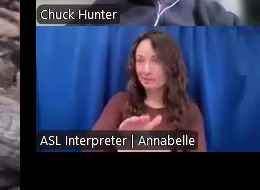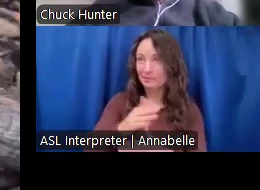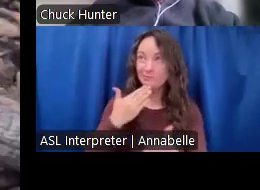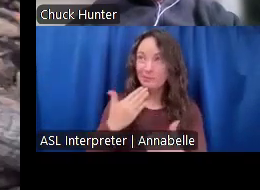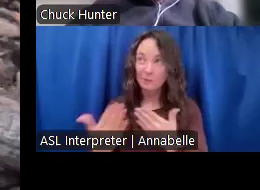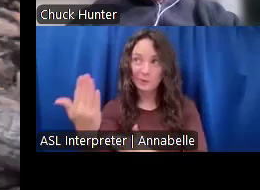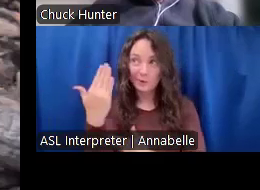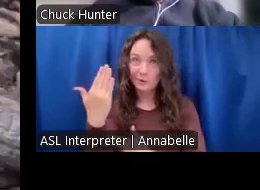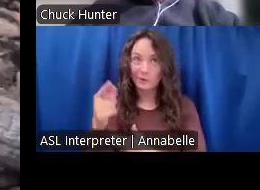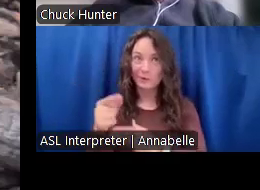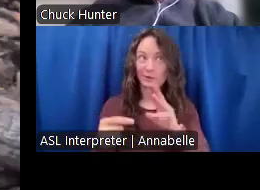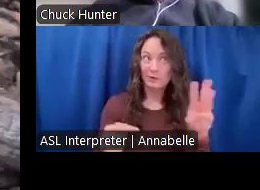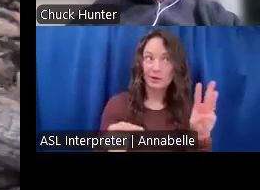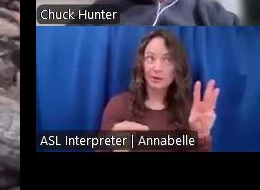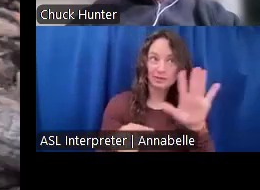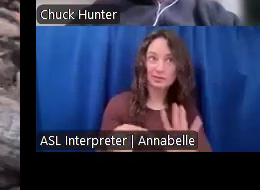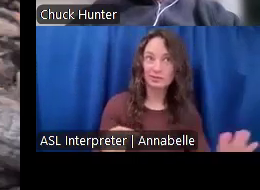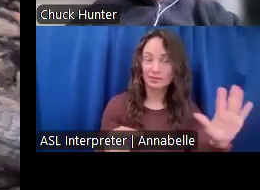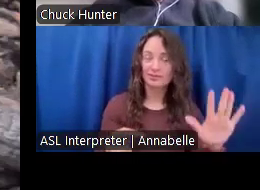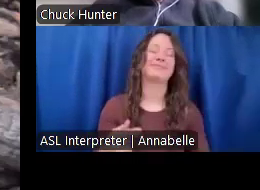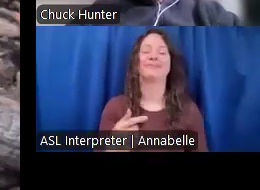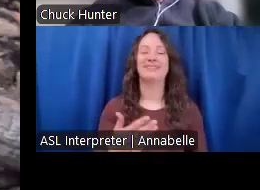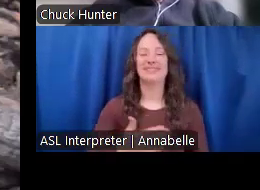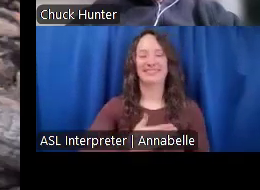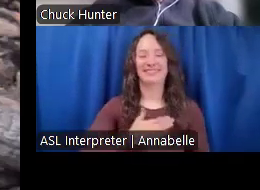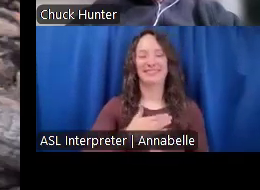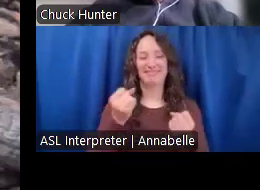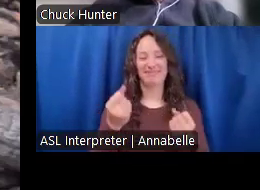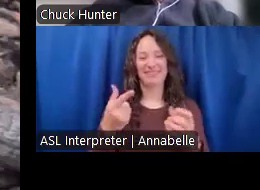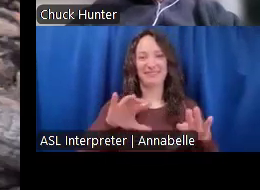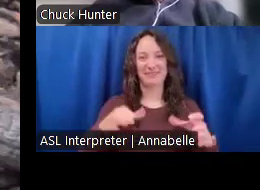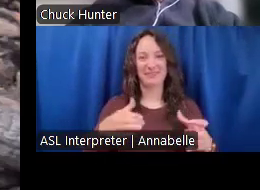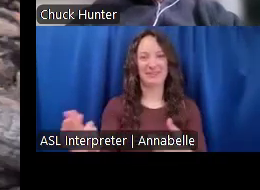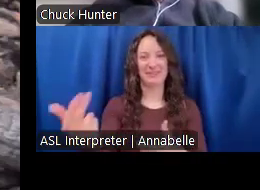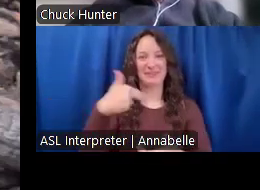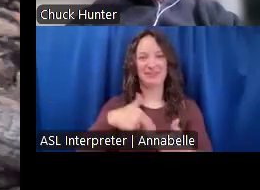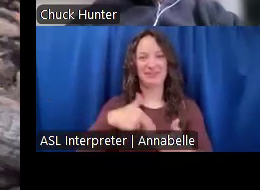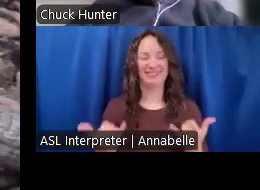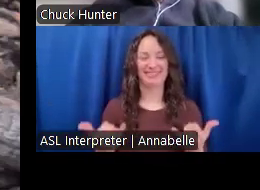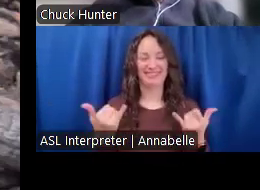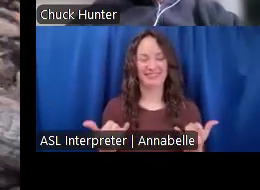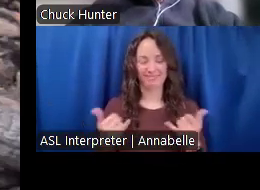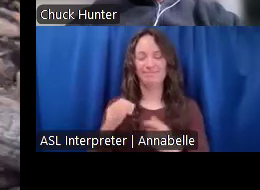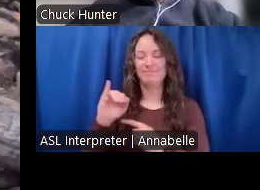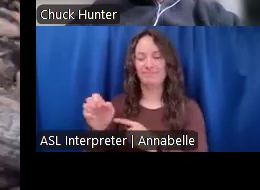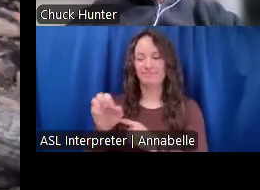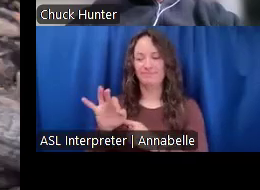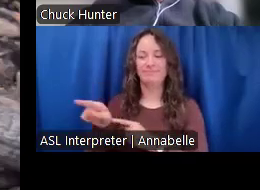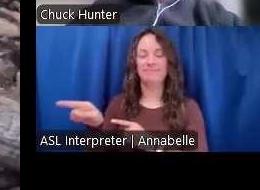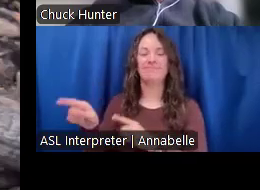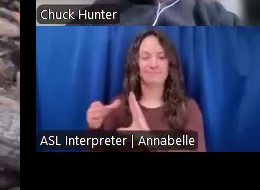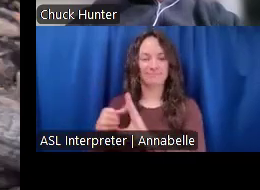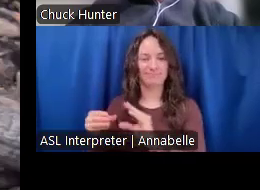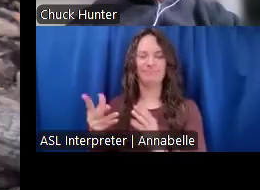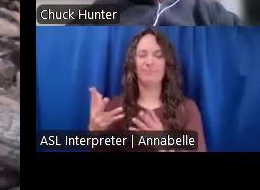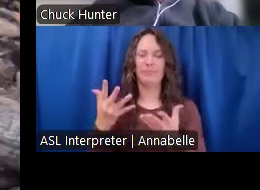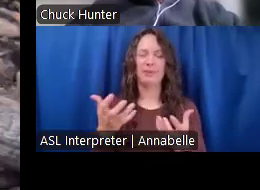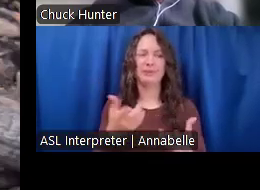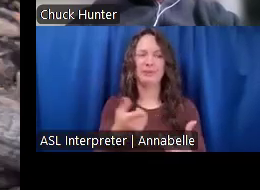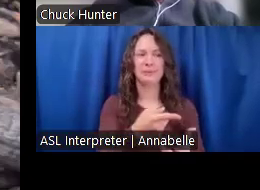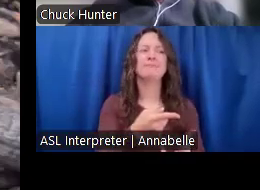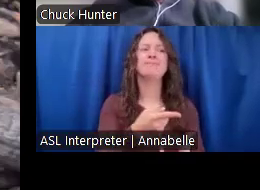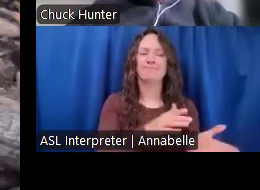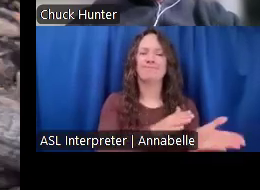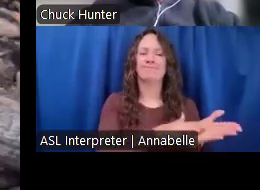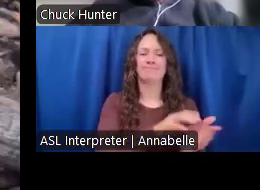West Coast, and appreciate such a large group logging on today. And also, like Jeff, want to acknowledge Amanda's amazingness and appreciate